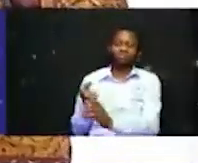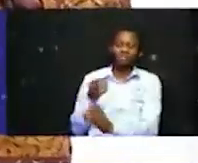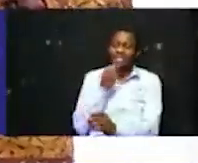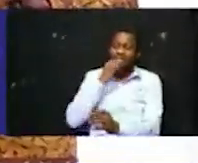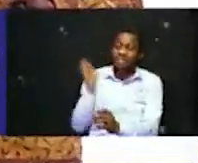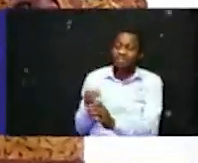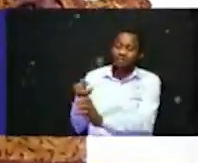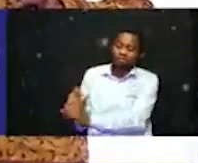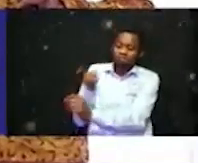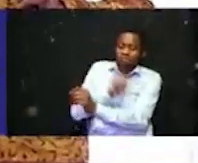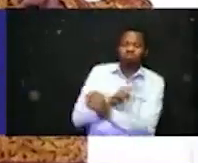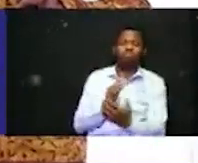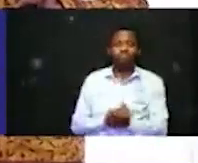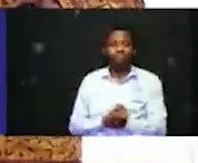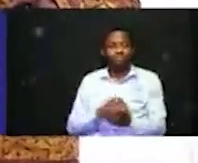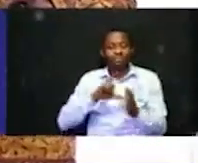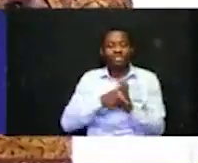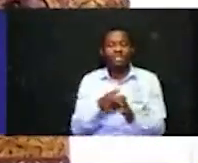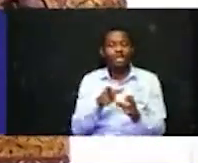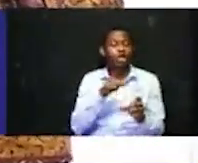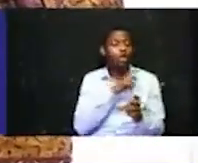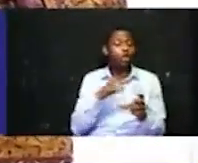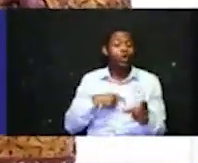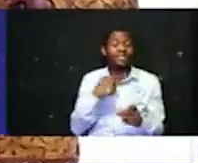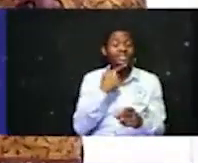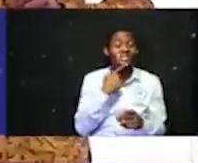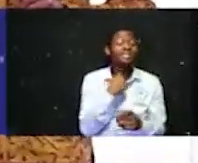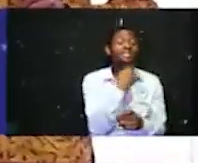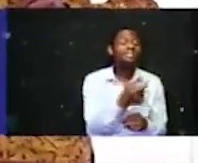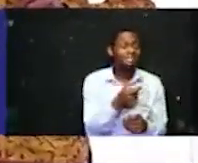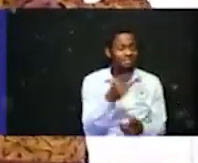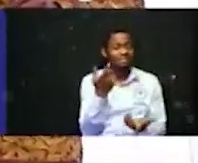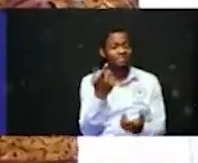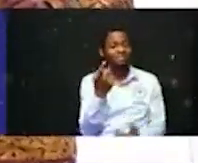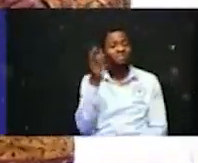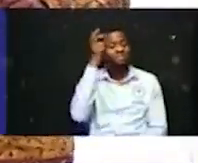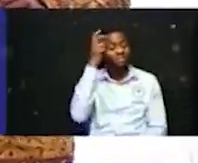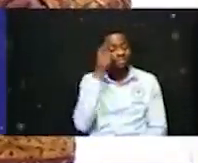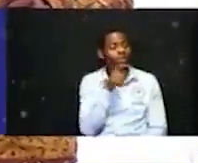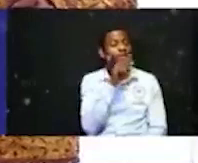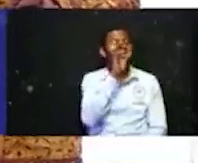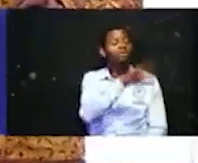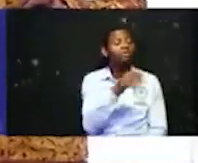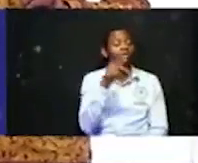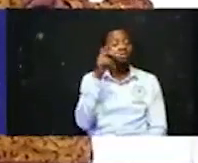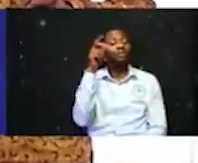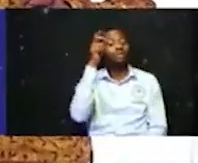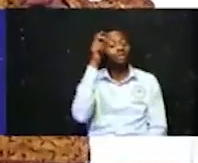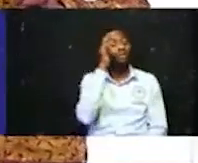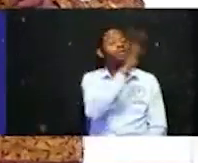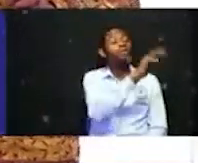8 says this. Then the Lord said to Satan, have you considered my servant Job? There is no one on